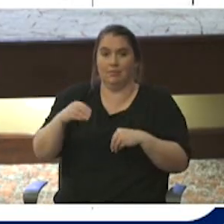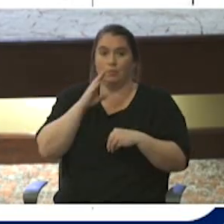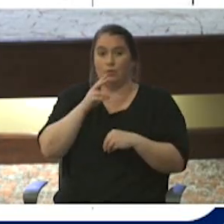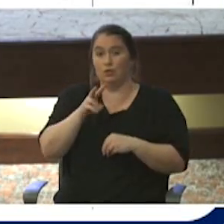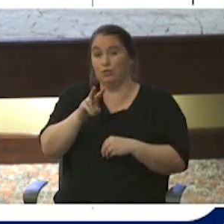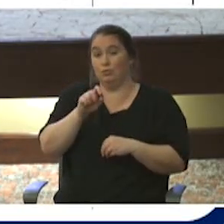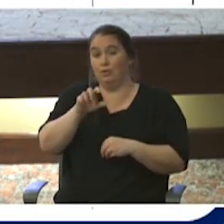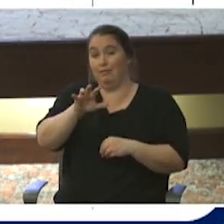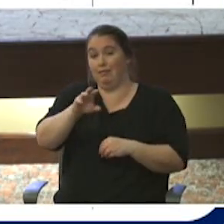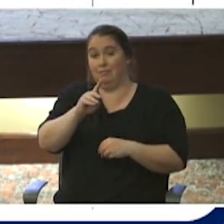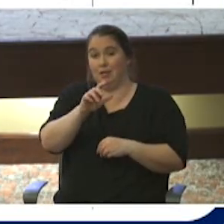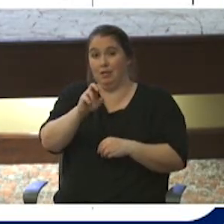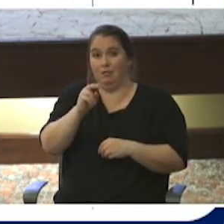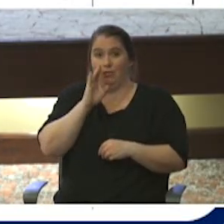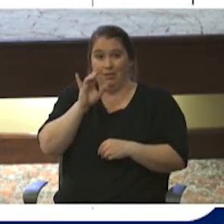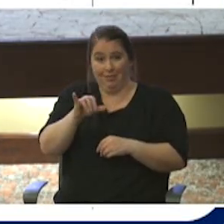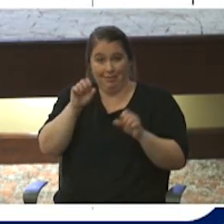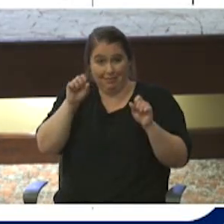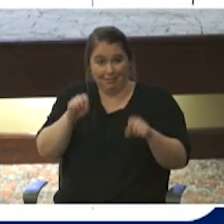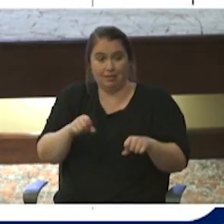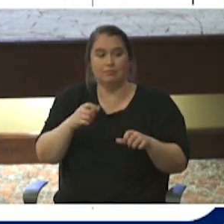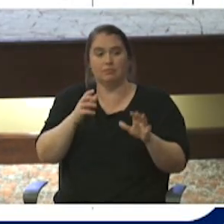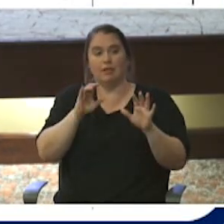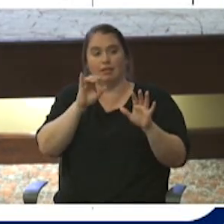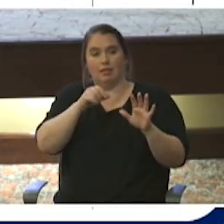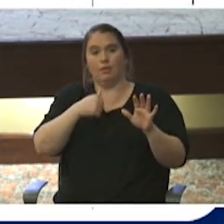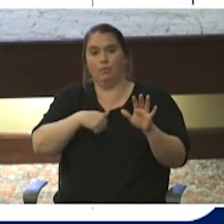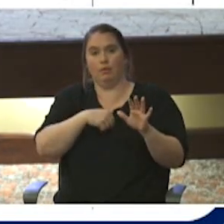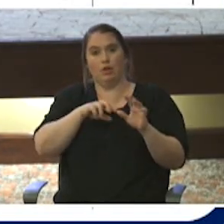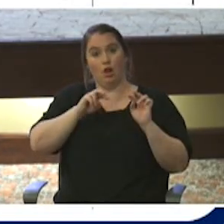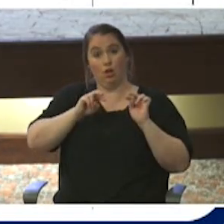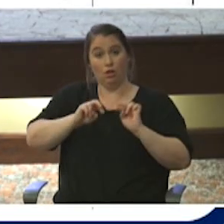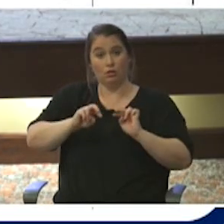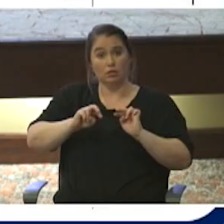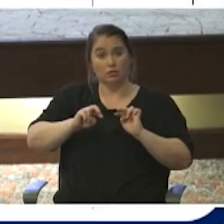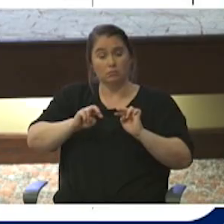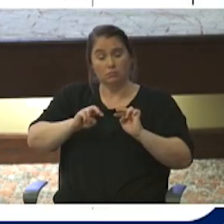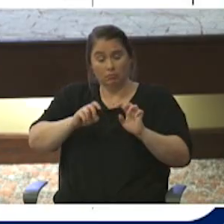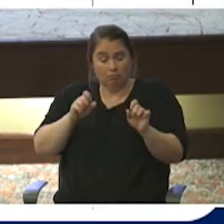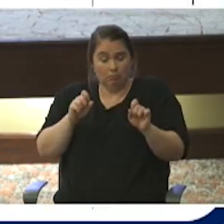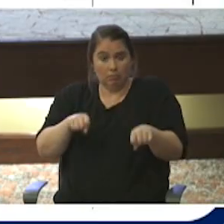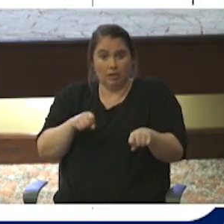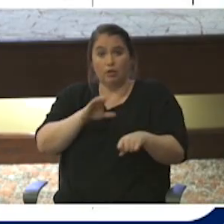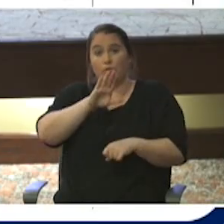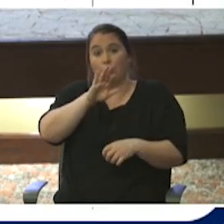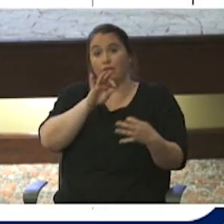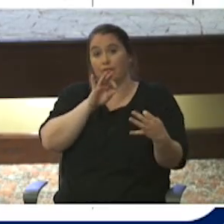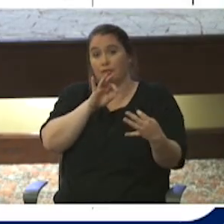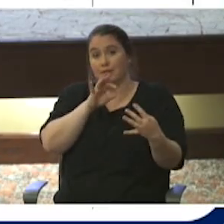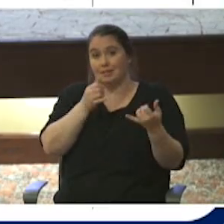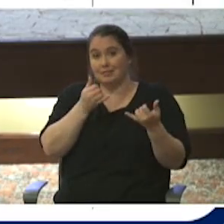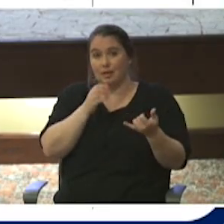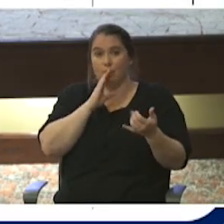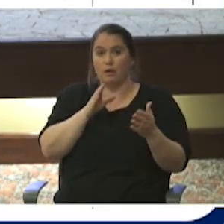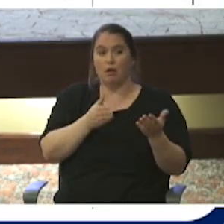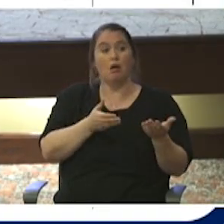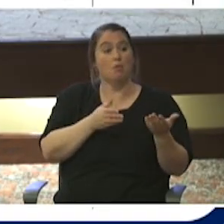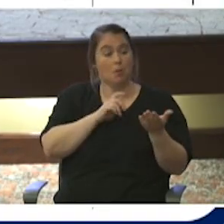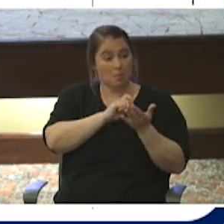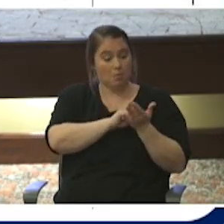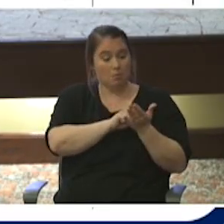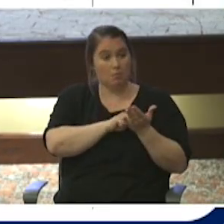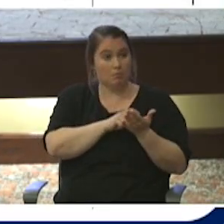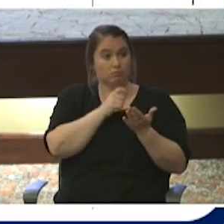you know? That's something, Mayor, that we could certainly look at. So we would take your feedback today and go back to